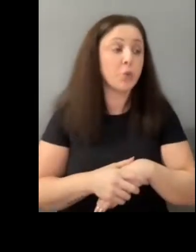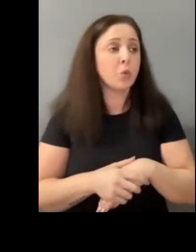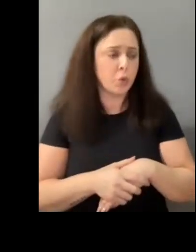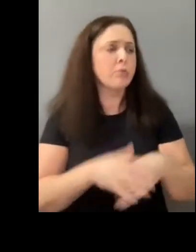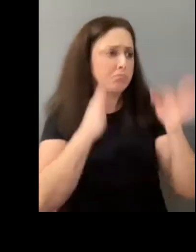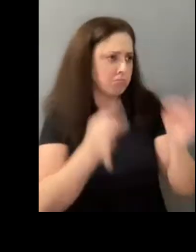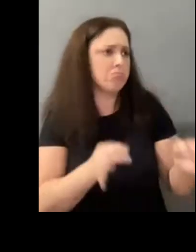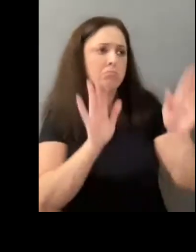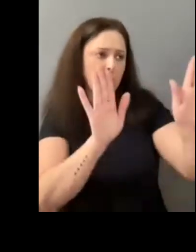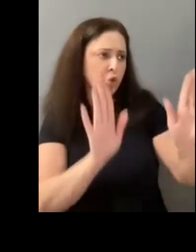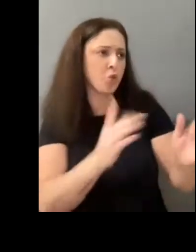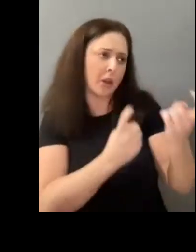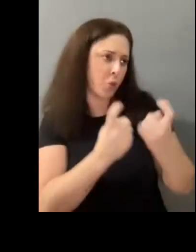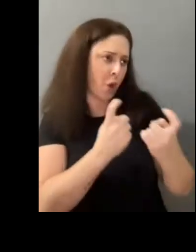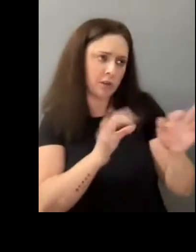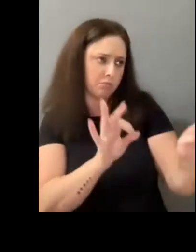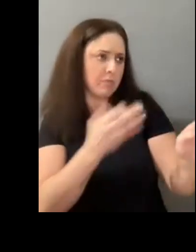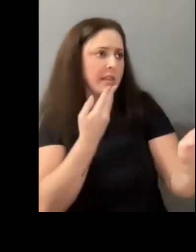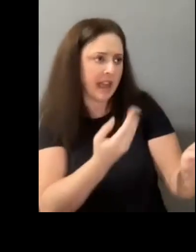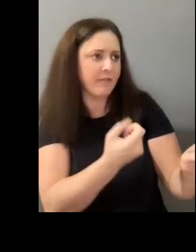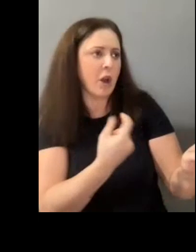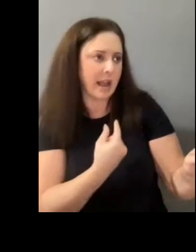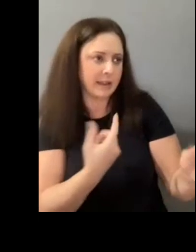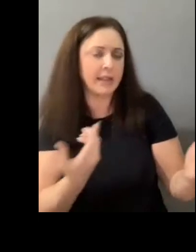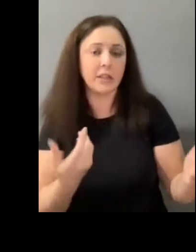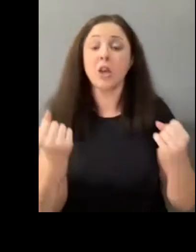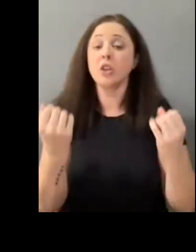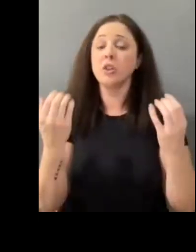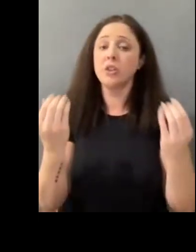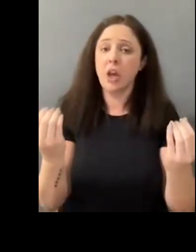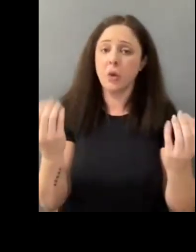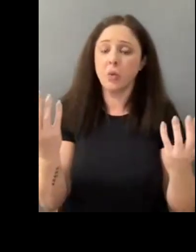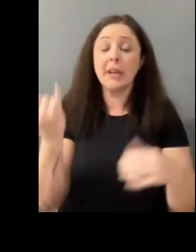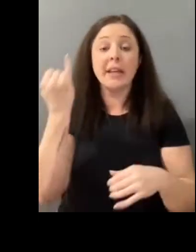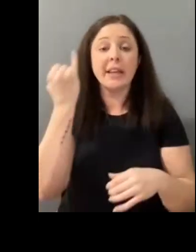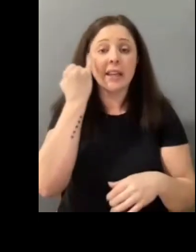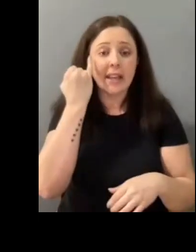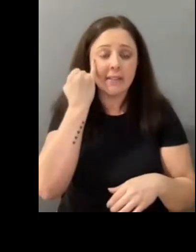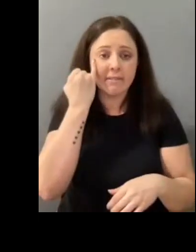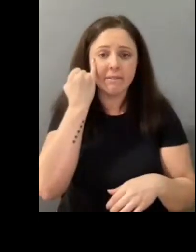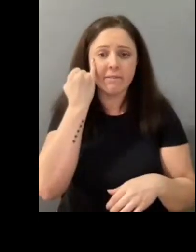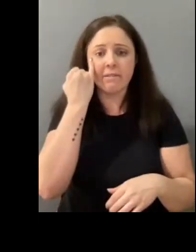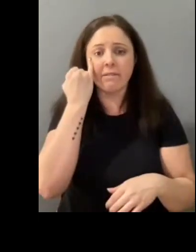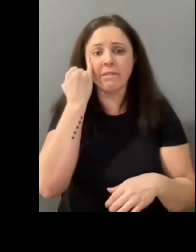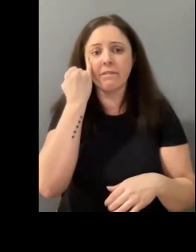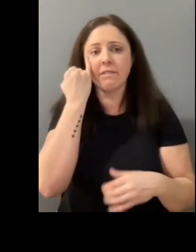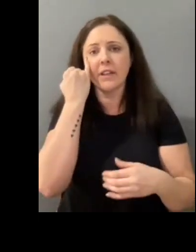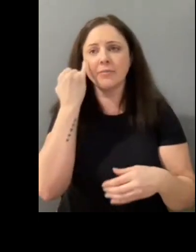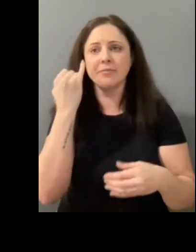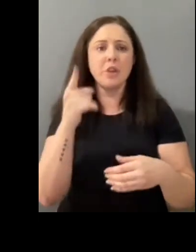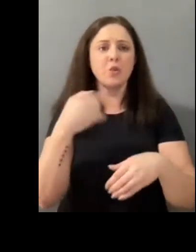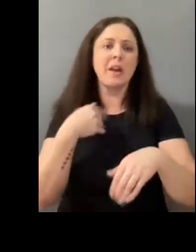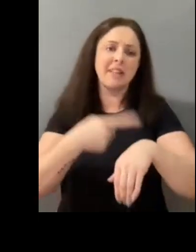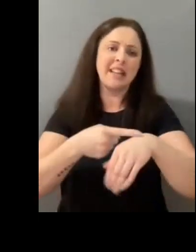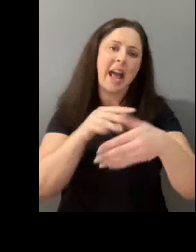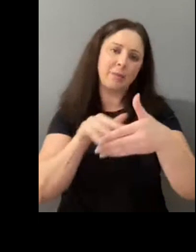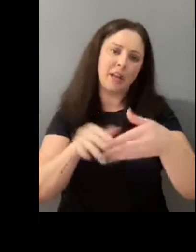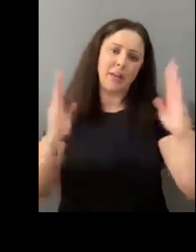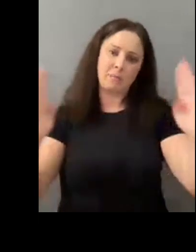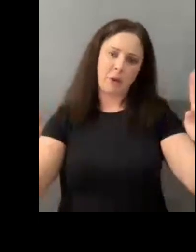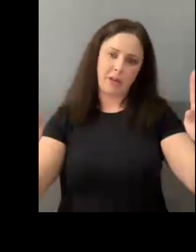Absolutely. That's a great question, Leah. Thanks for asking. So let's say that that middle week of the time study